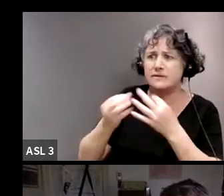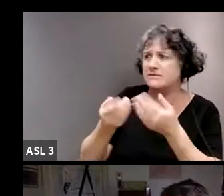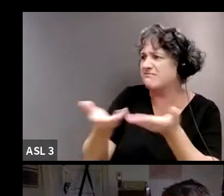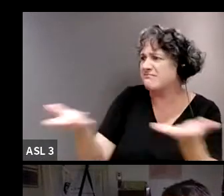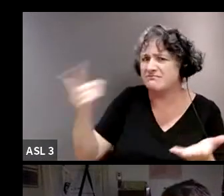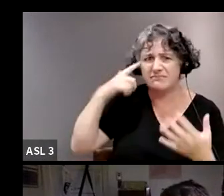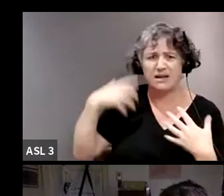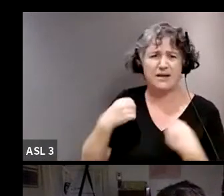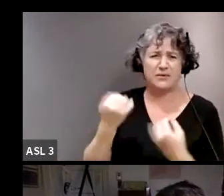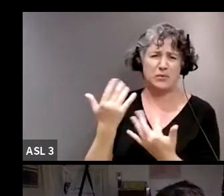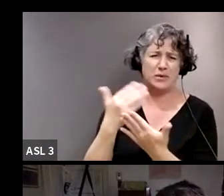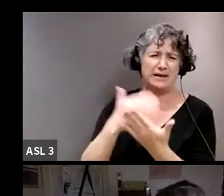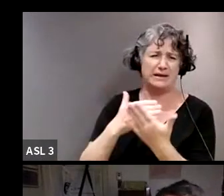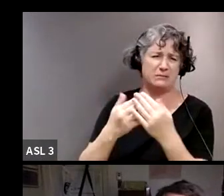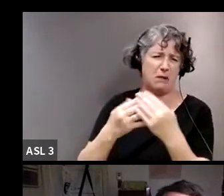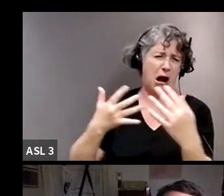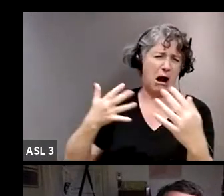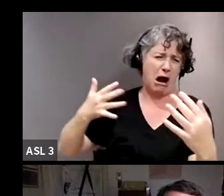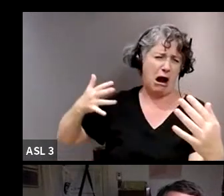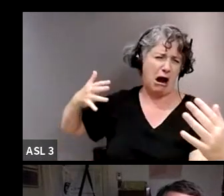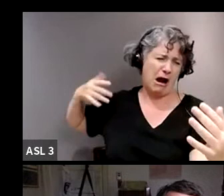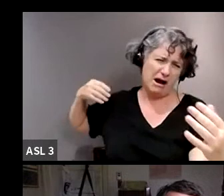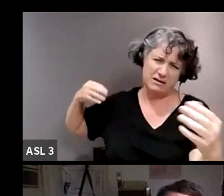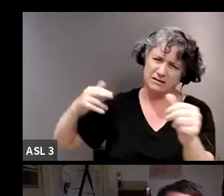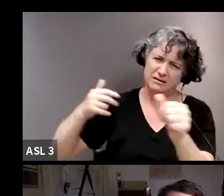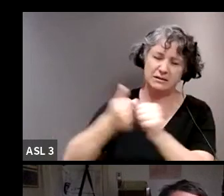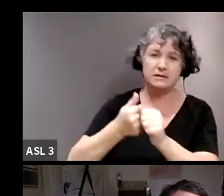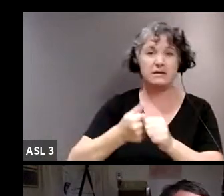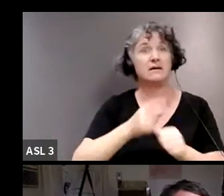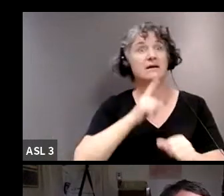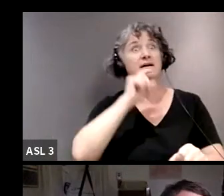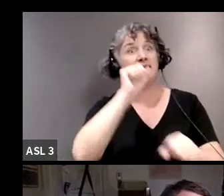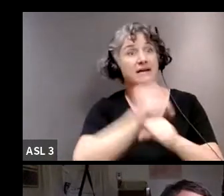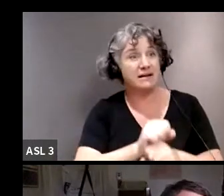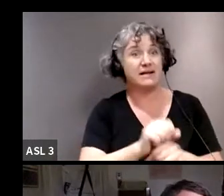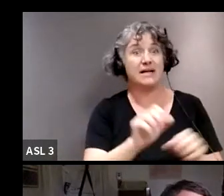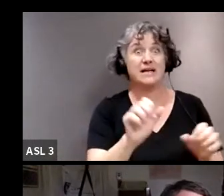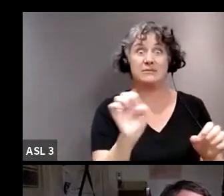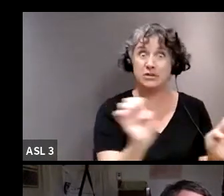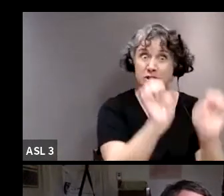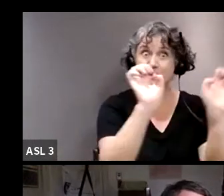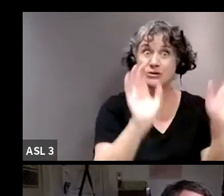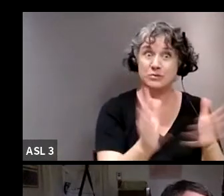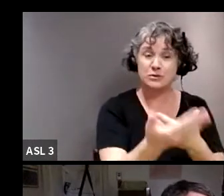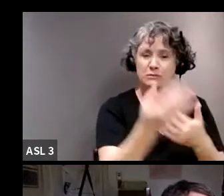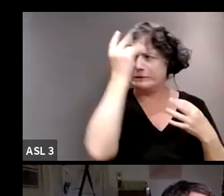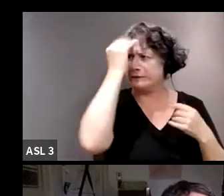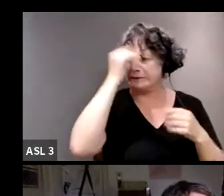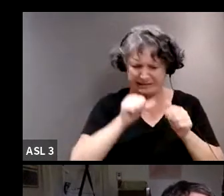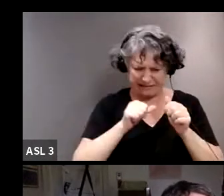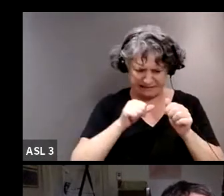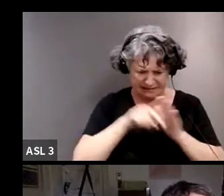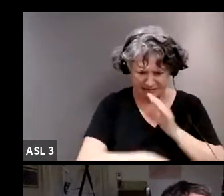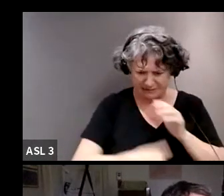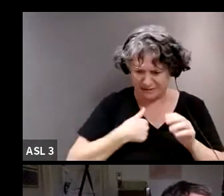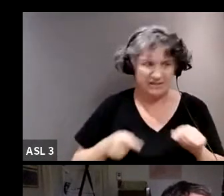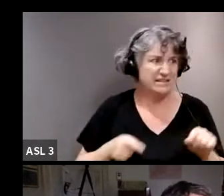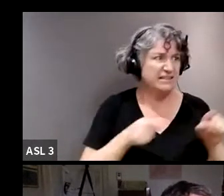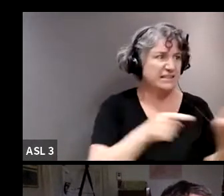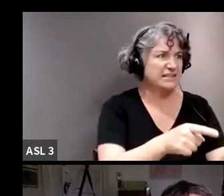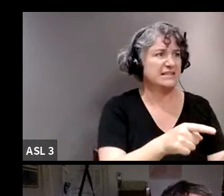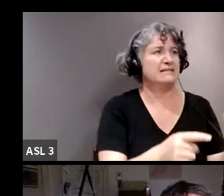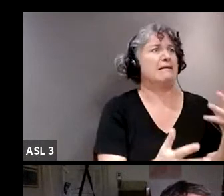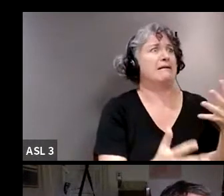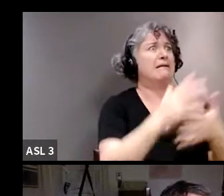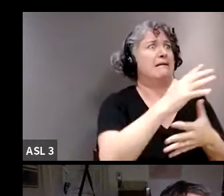mental health waitlists for months on end i have literally been sent home from the ar because my suicidal ideation wasn't as bad as the person in a